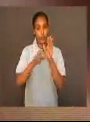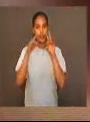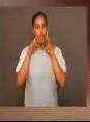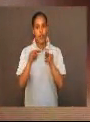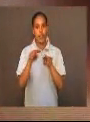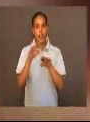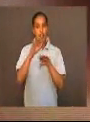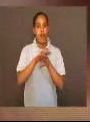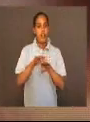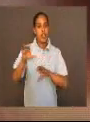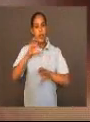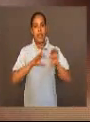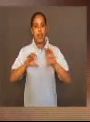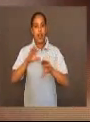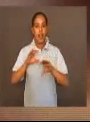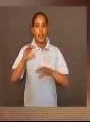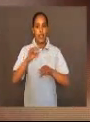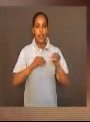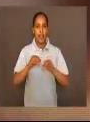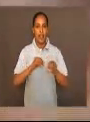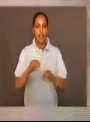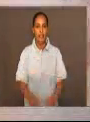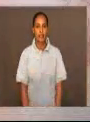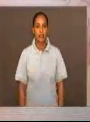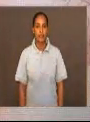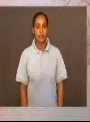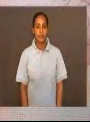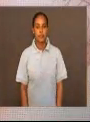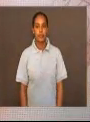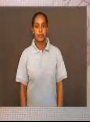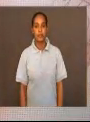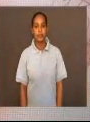focus on chemical kinetics.